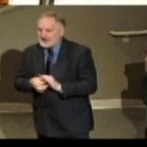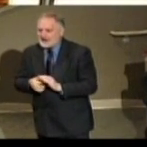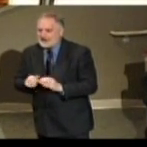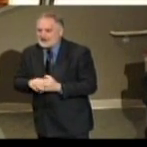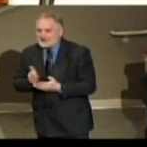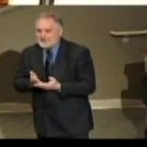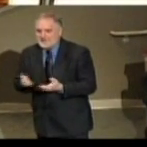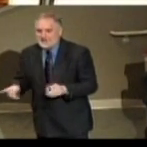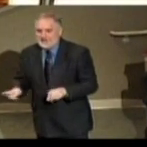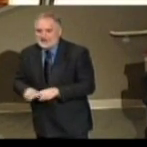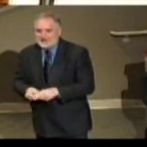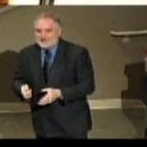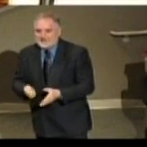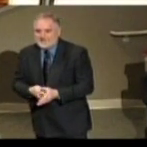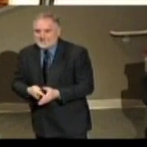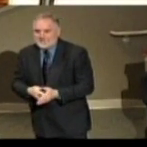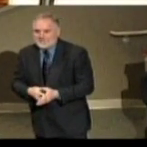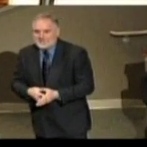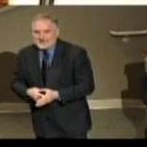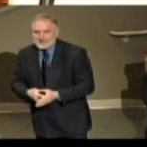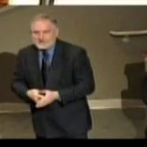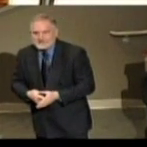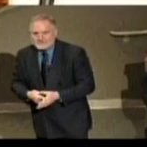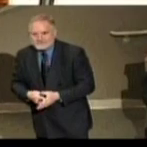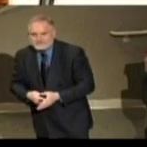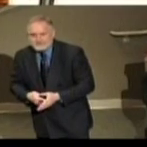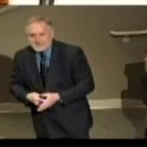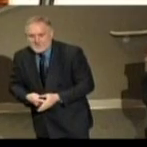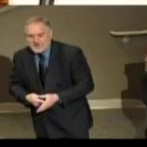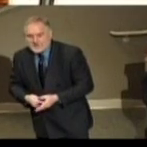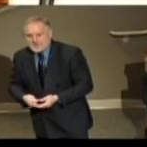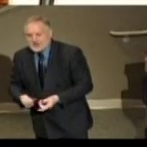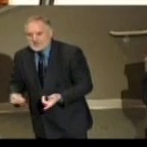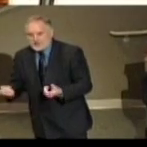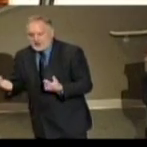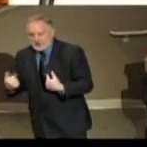this. I want to be united. Oh my, you come. We're going to sing one verse right now. Would